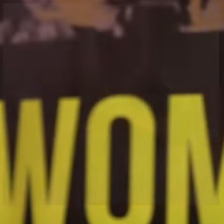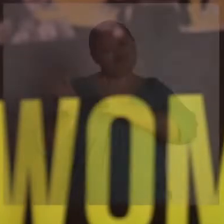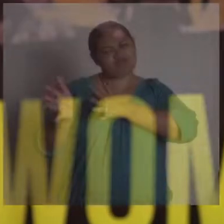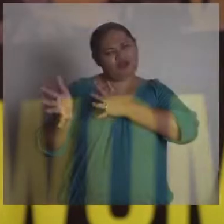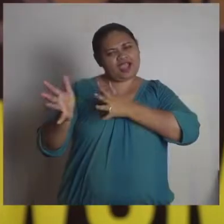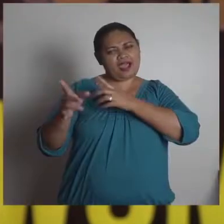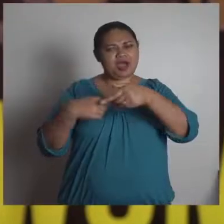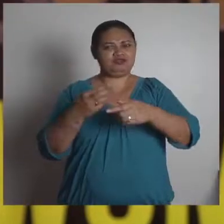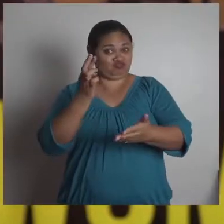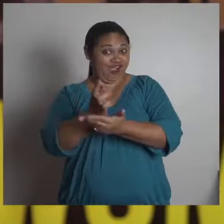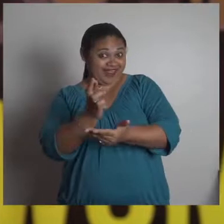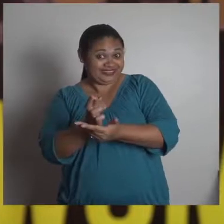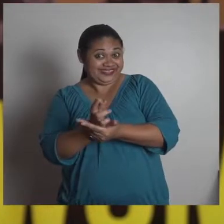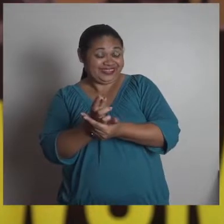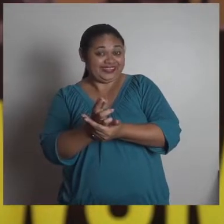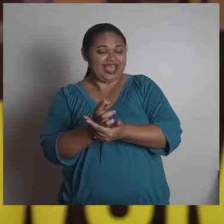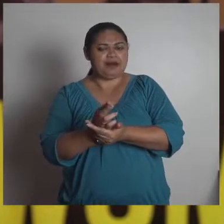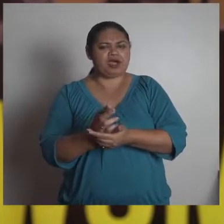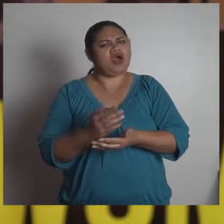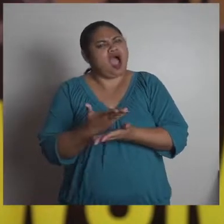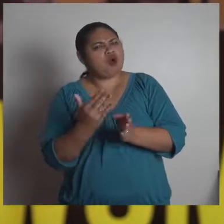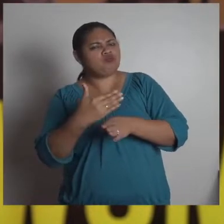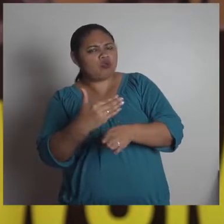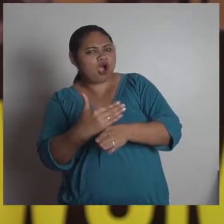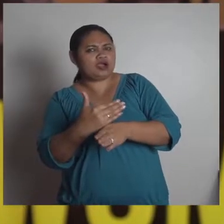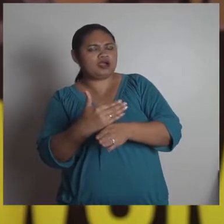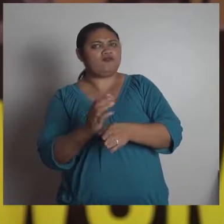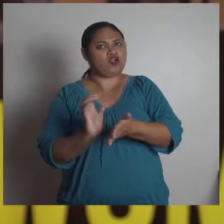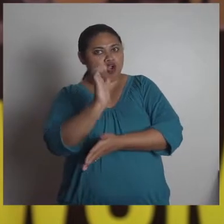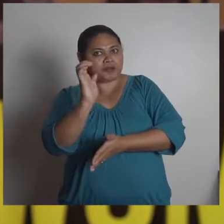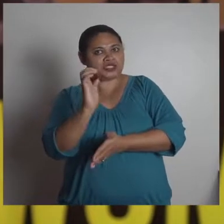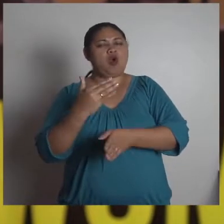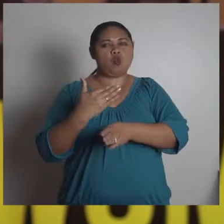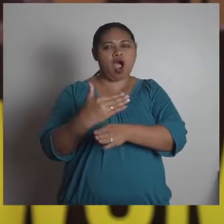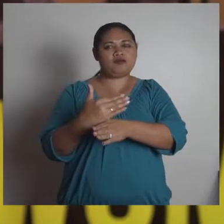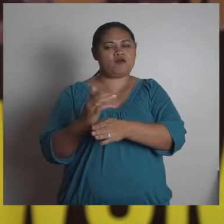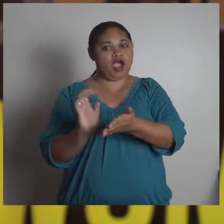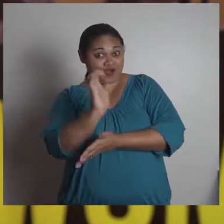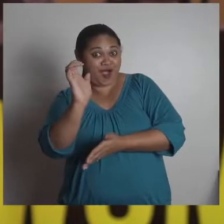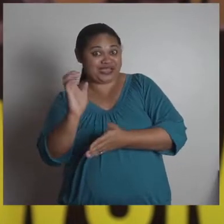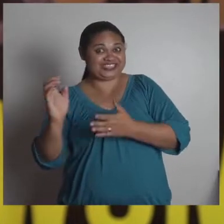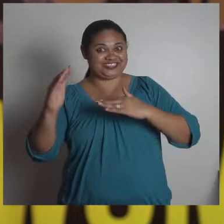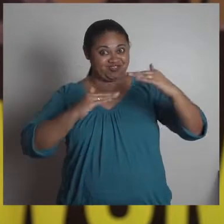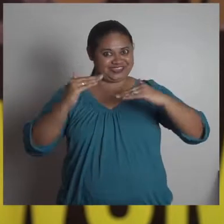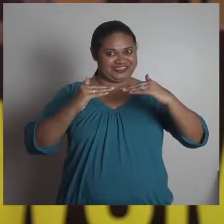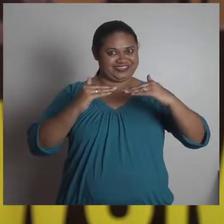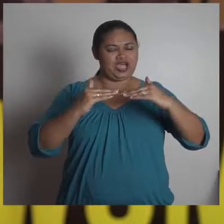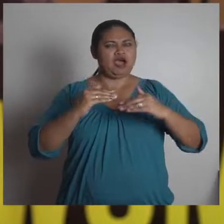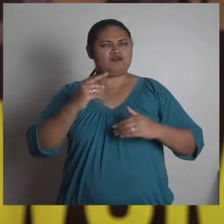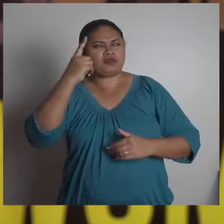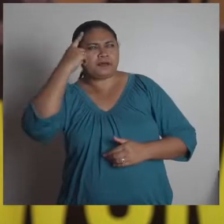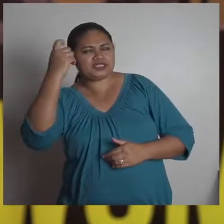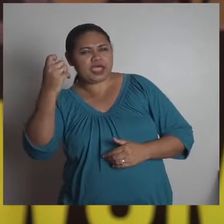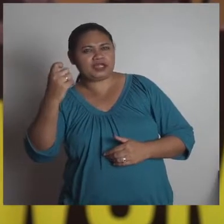been talking about all of the realities of what it means to work on economics and to work for economic